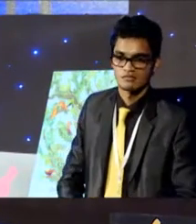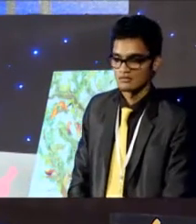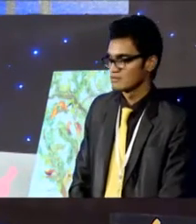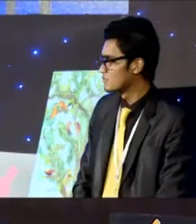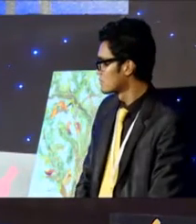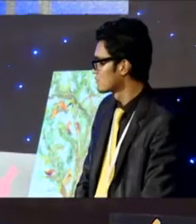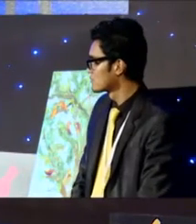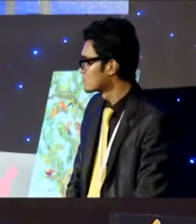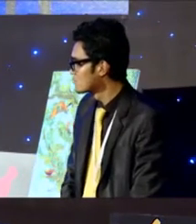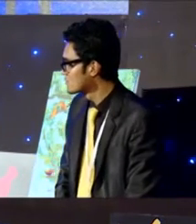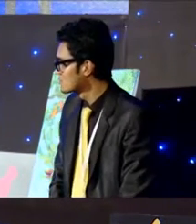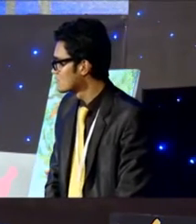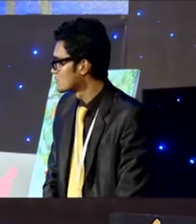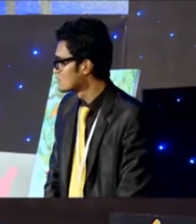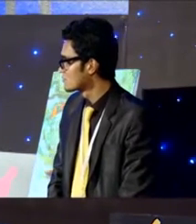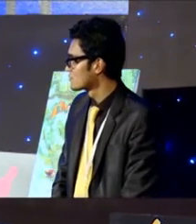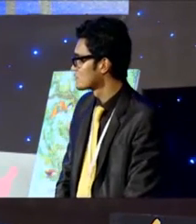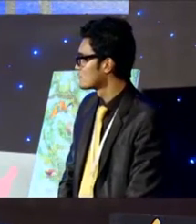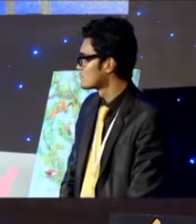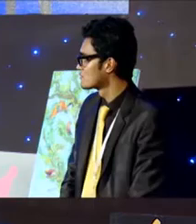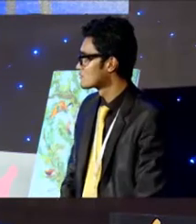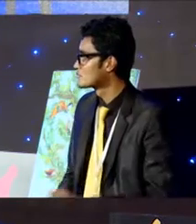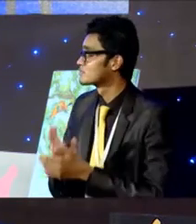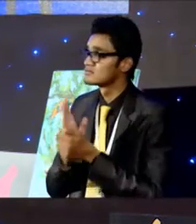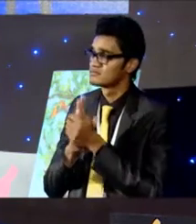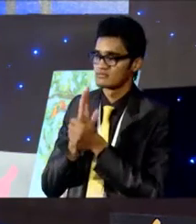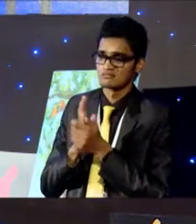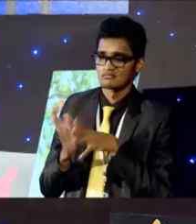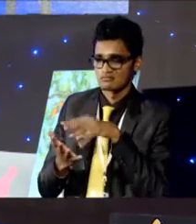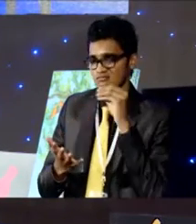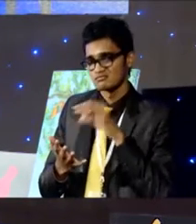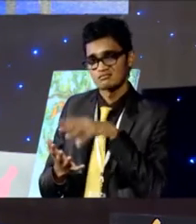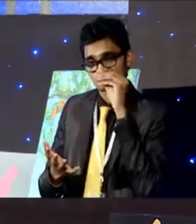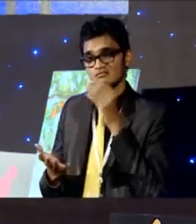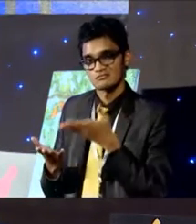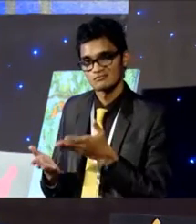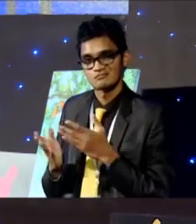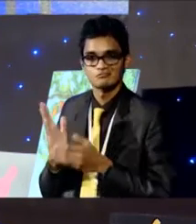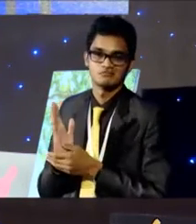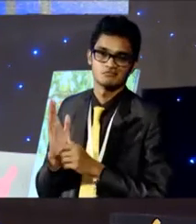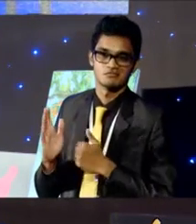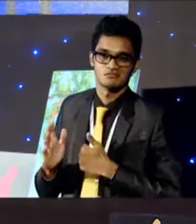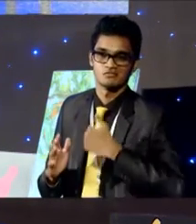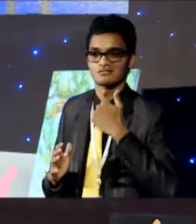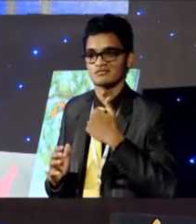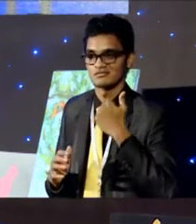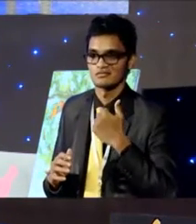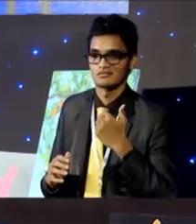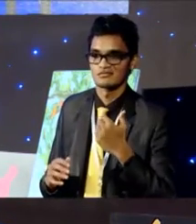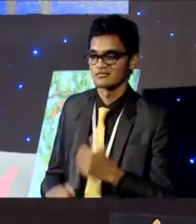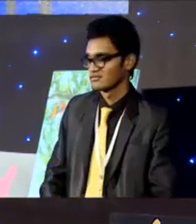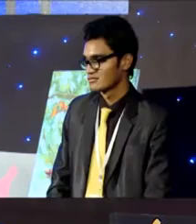have the right skills and they're able to learn. And similarly, there's another individual